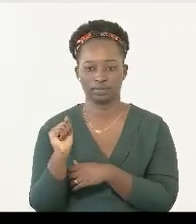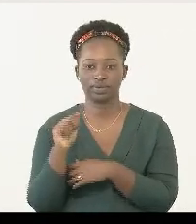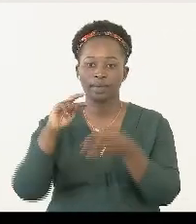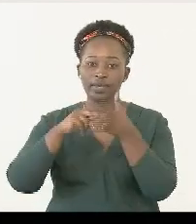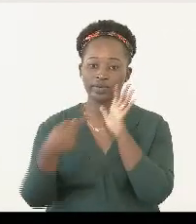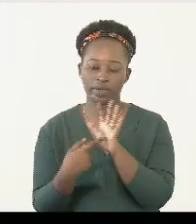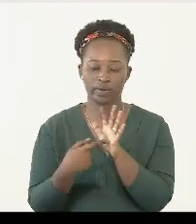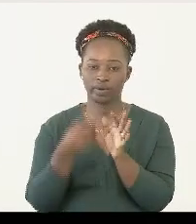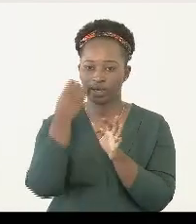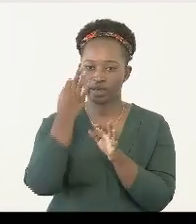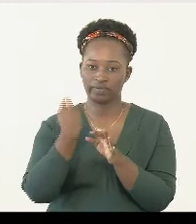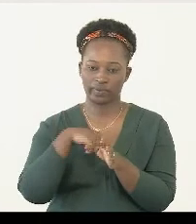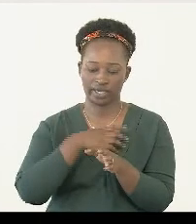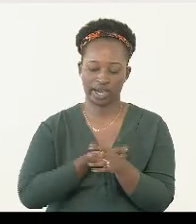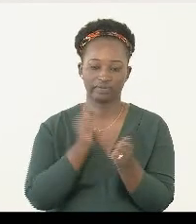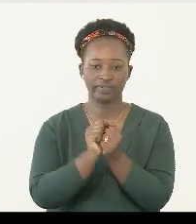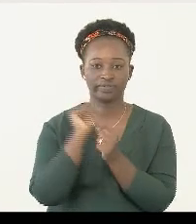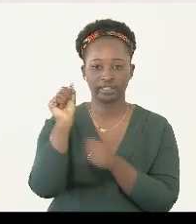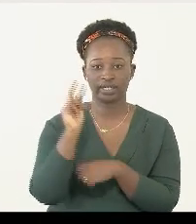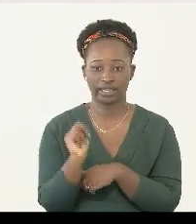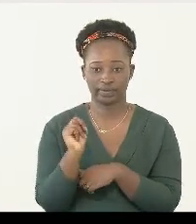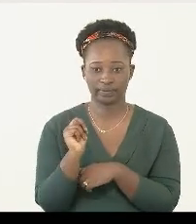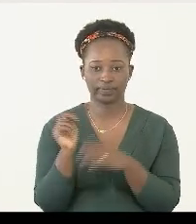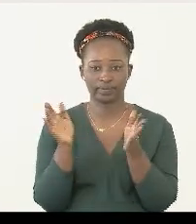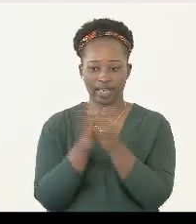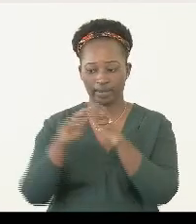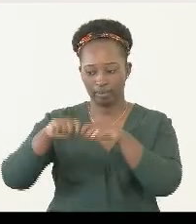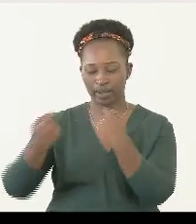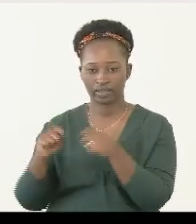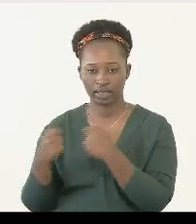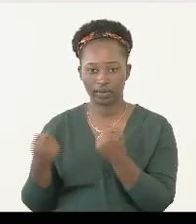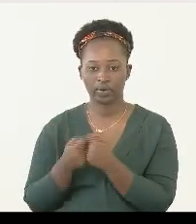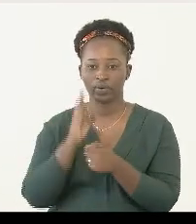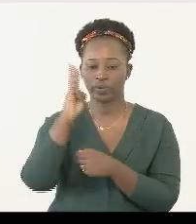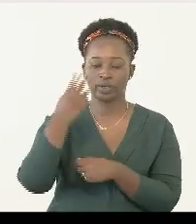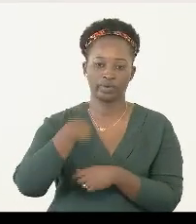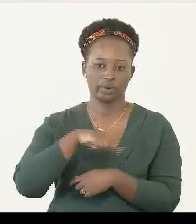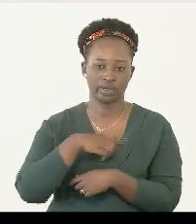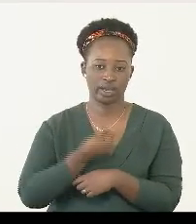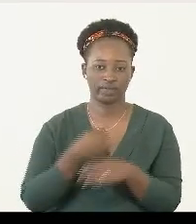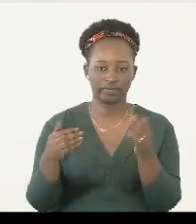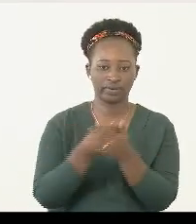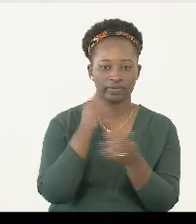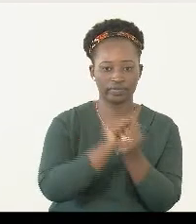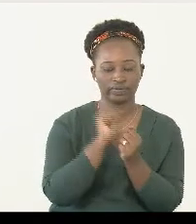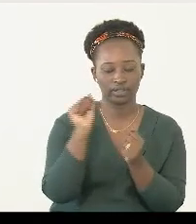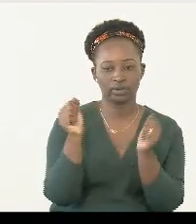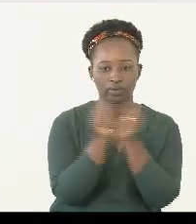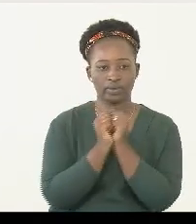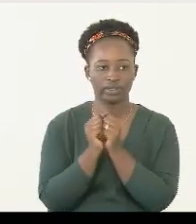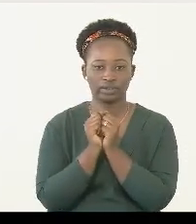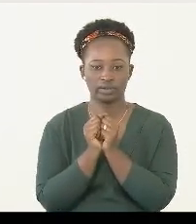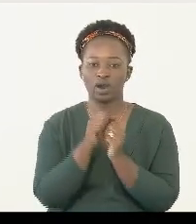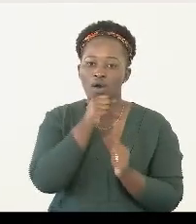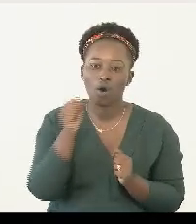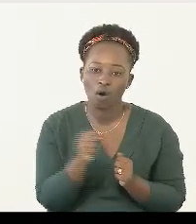Meaning that if we had the 15n and it breaks down, we would have a new 15 with an